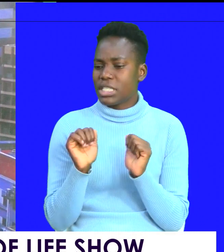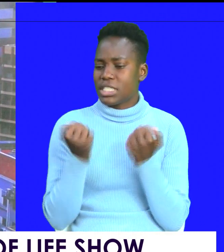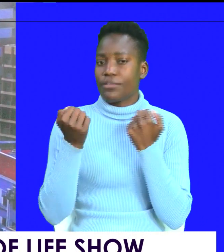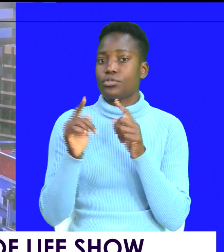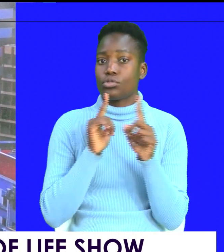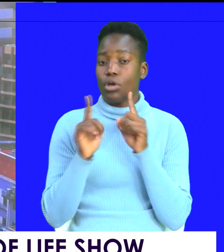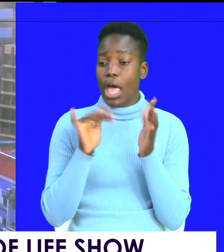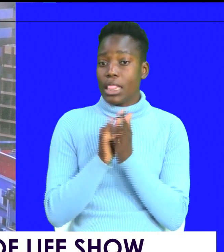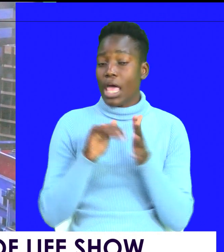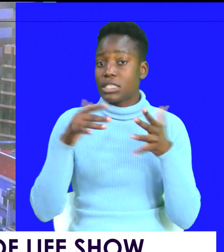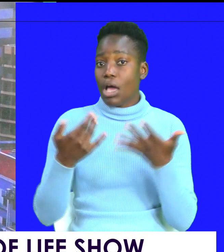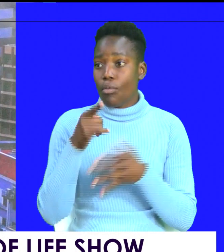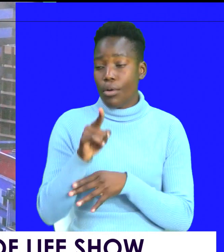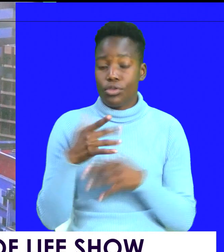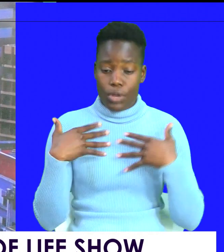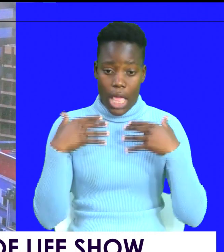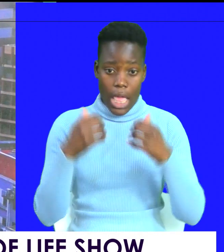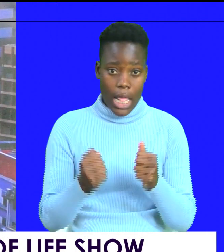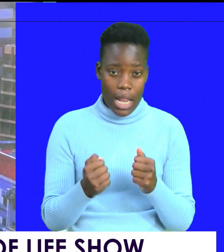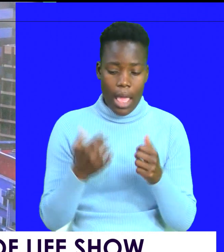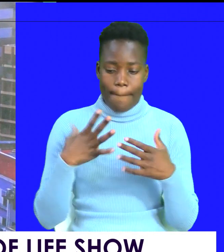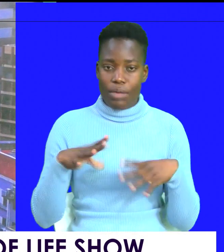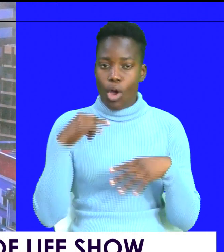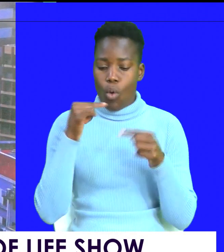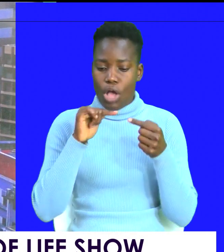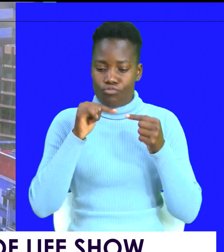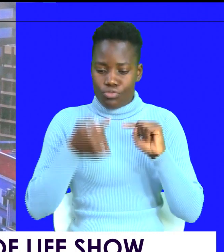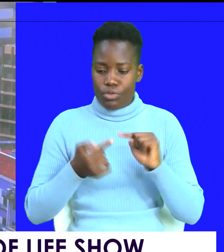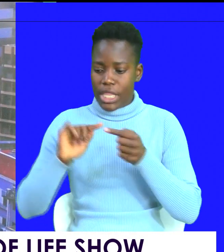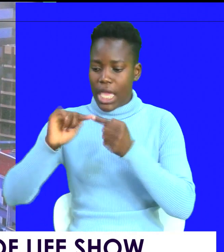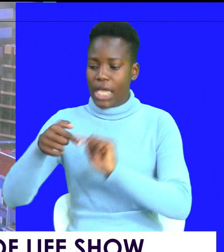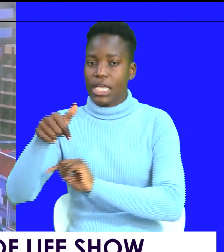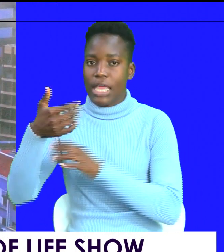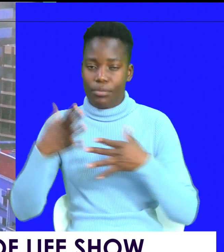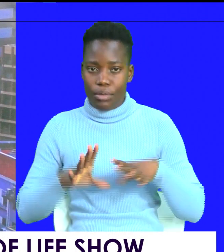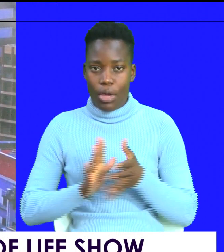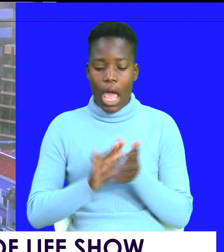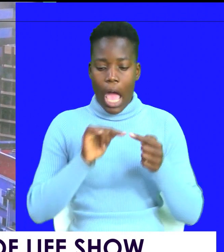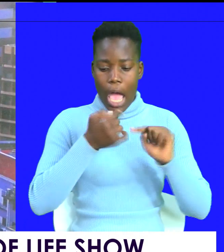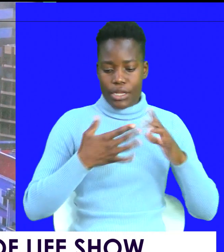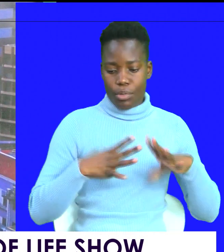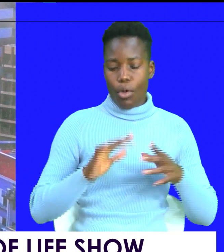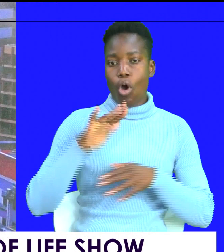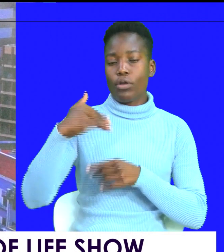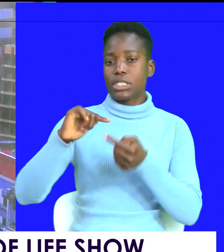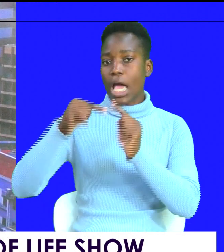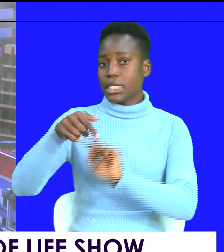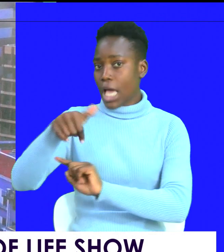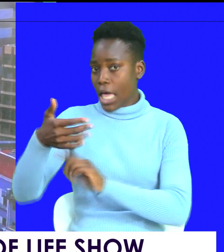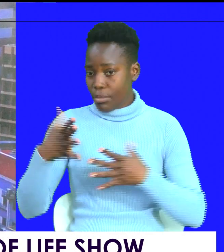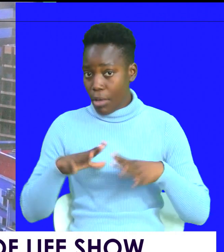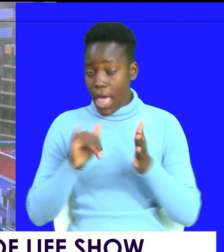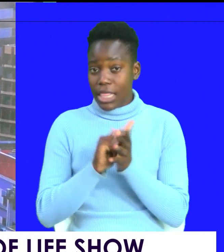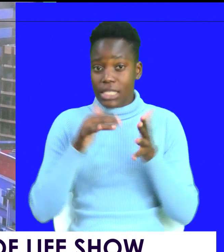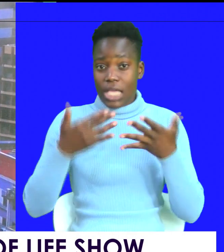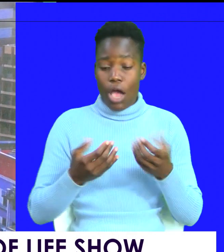That is how to heal. Wounded people wound others. Hurt people will always hurt others. That is how to release